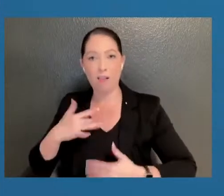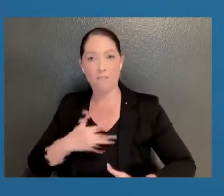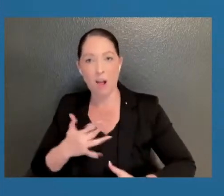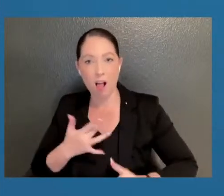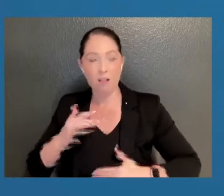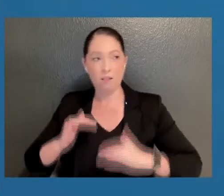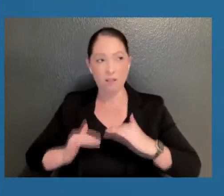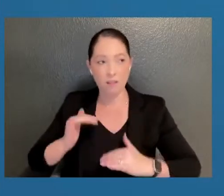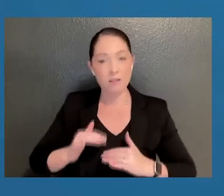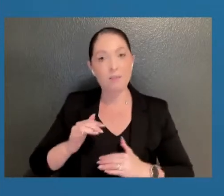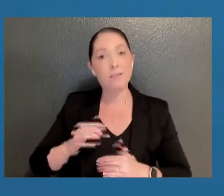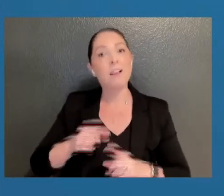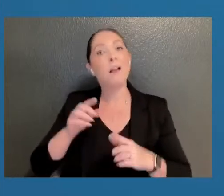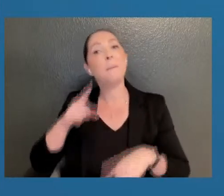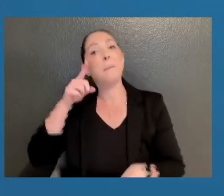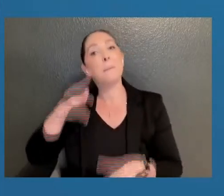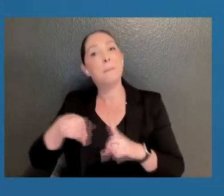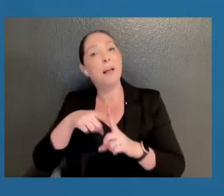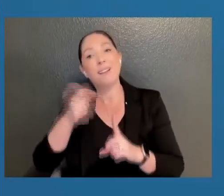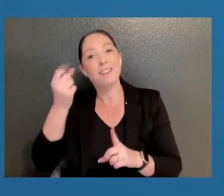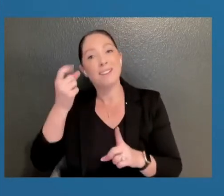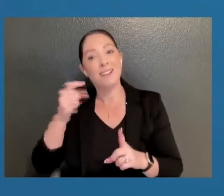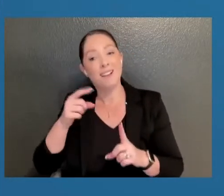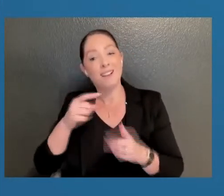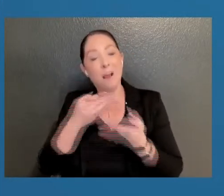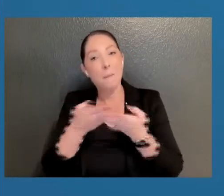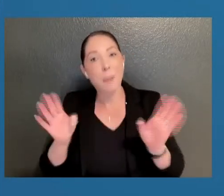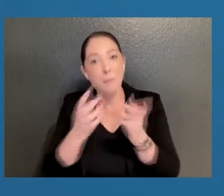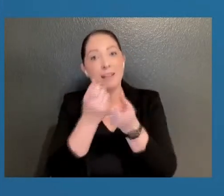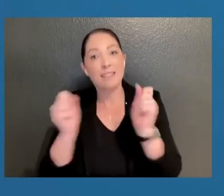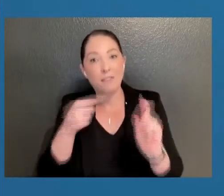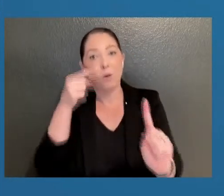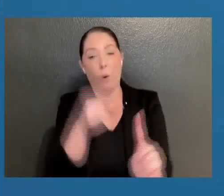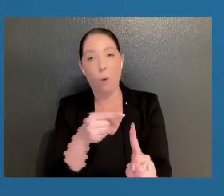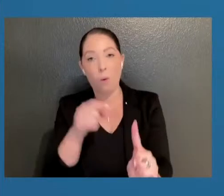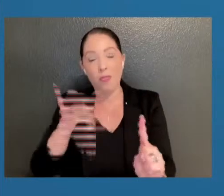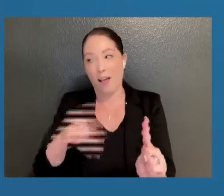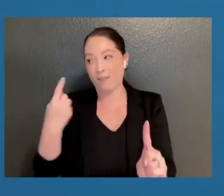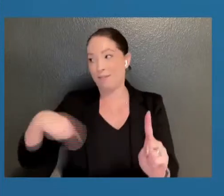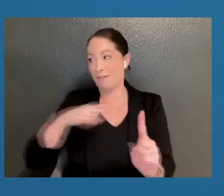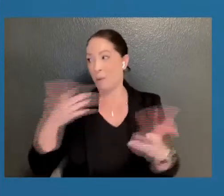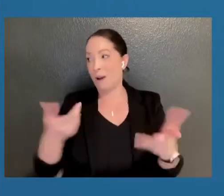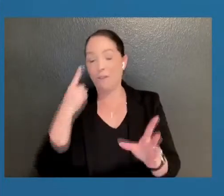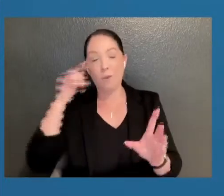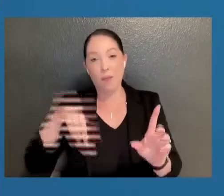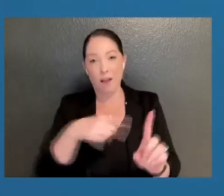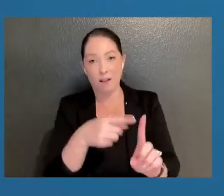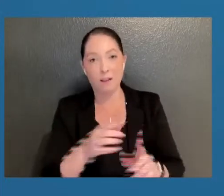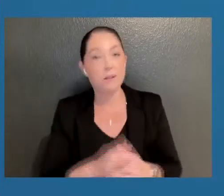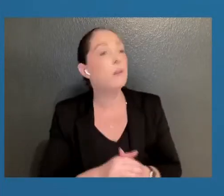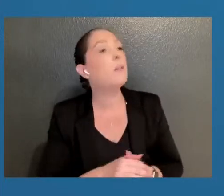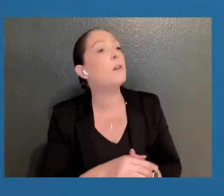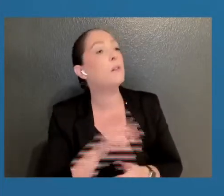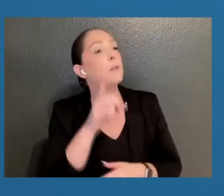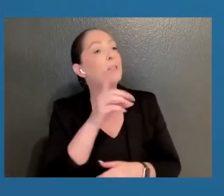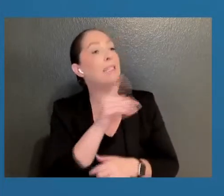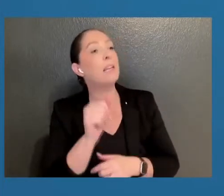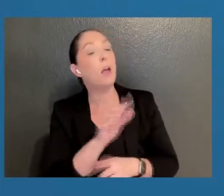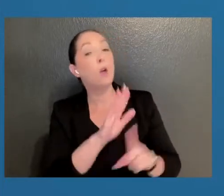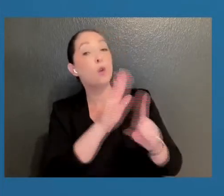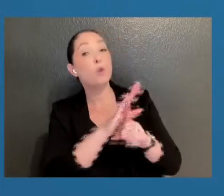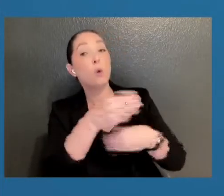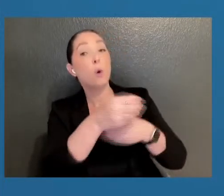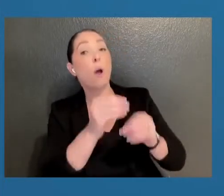we're all here, I do think this will help with morale. But I want to note attrition is historically low in Manhattan. And then DA, as your office continues to